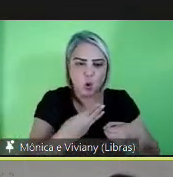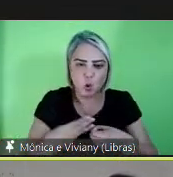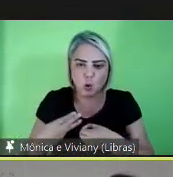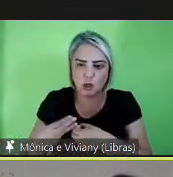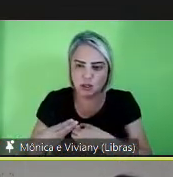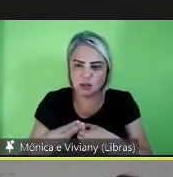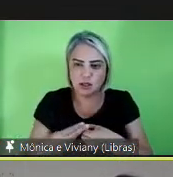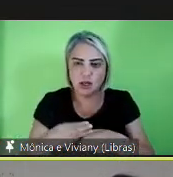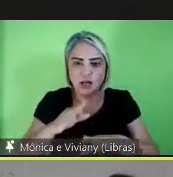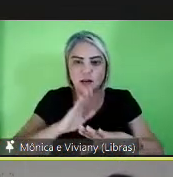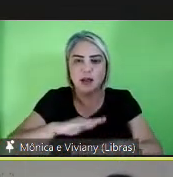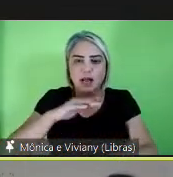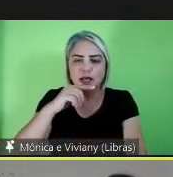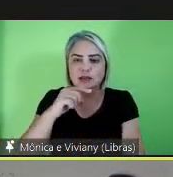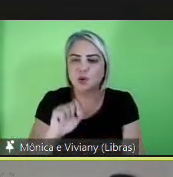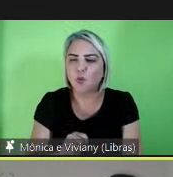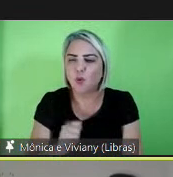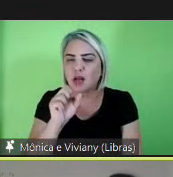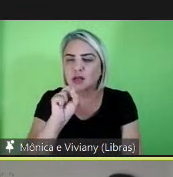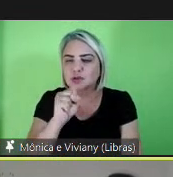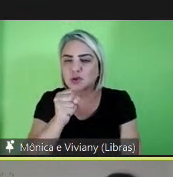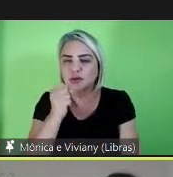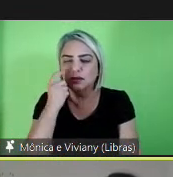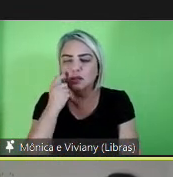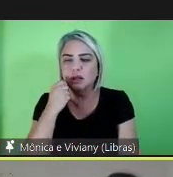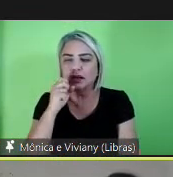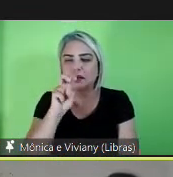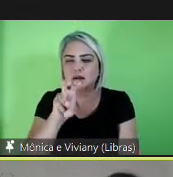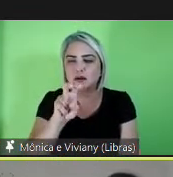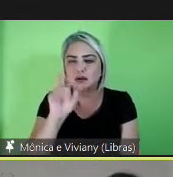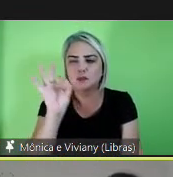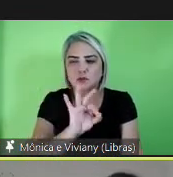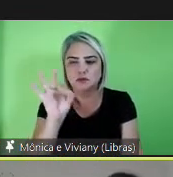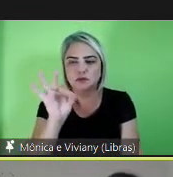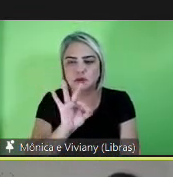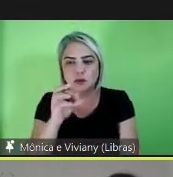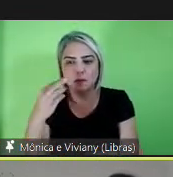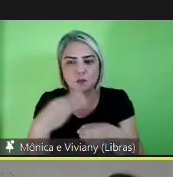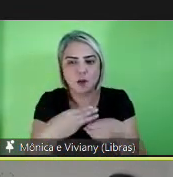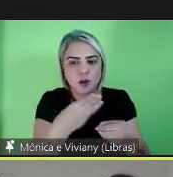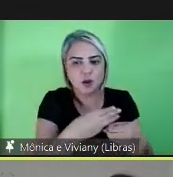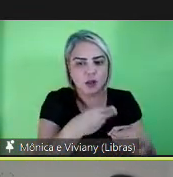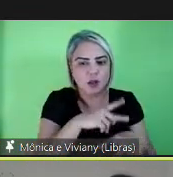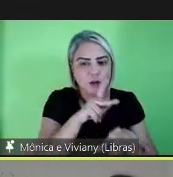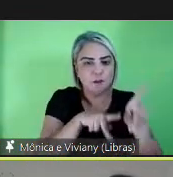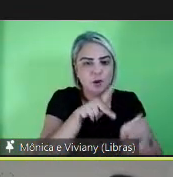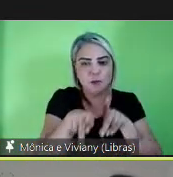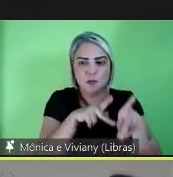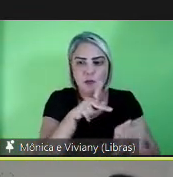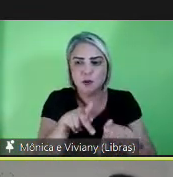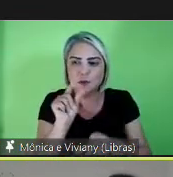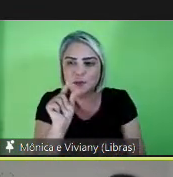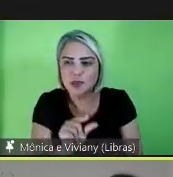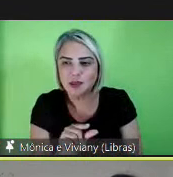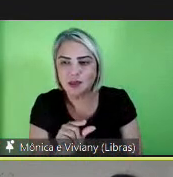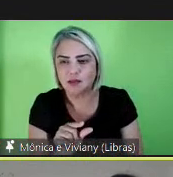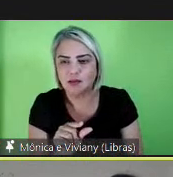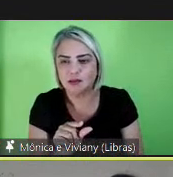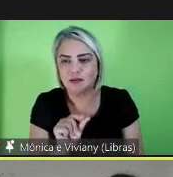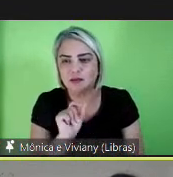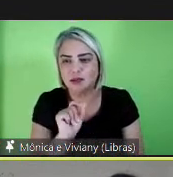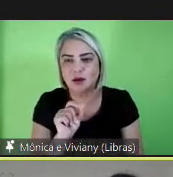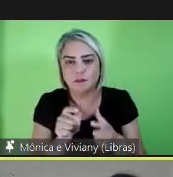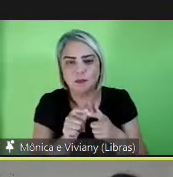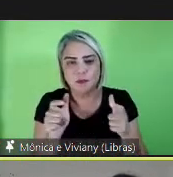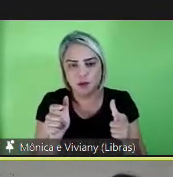of municipalities, but almost 85% of these municipalities have a population that is very